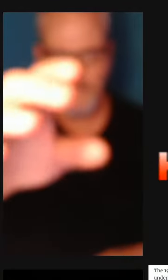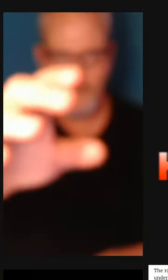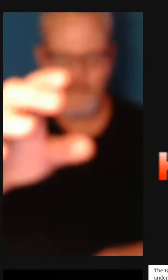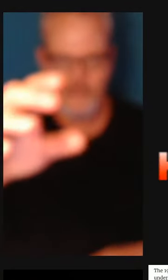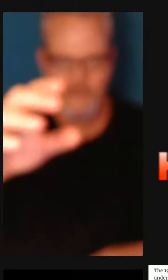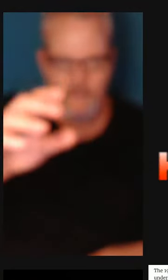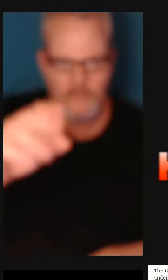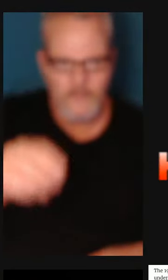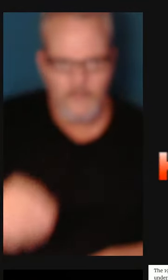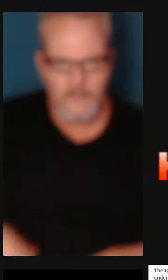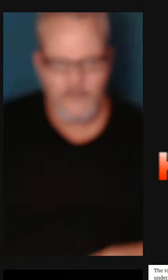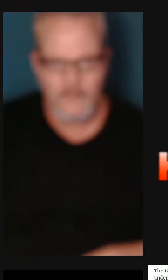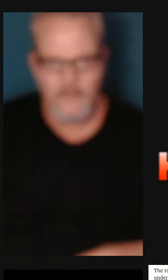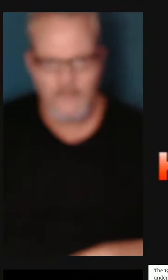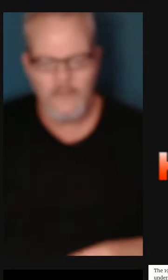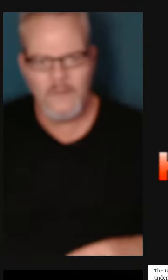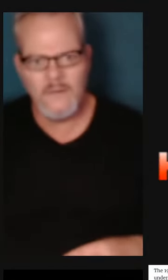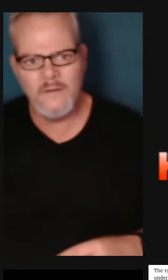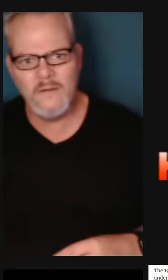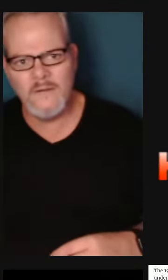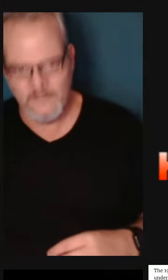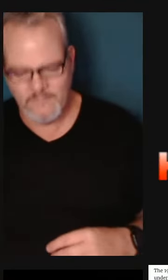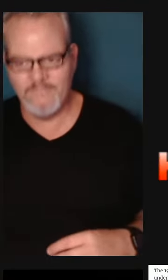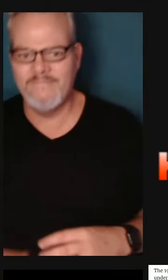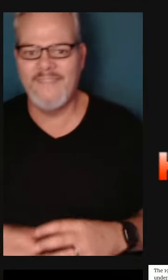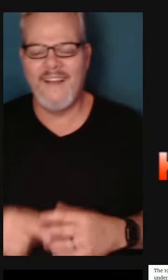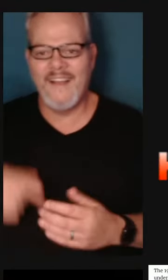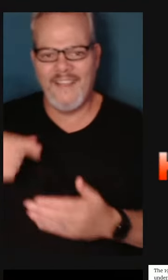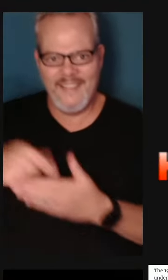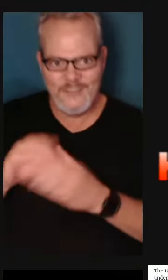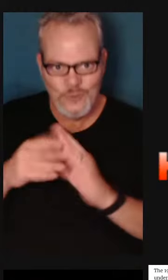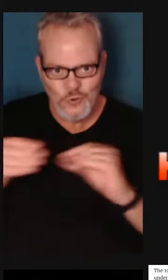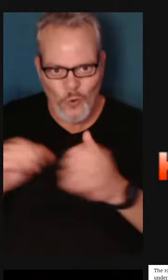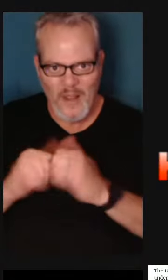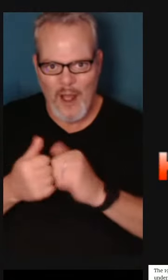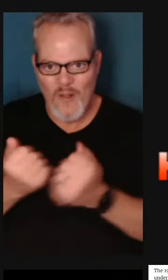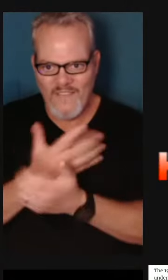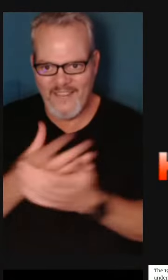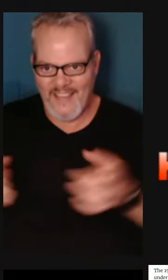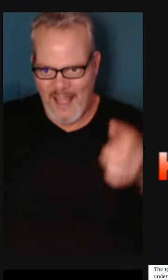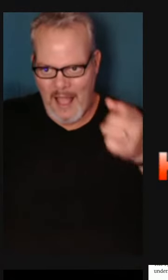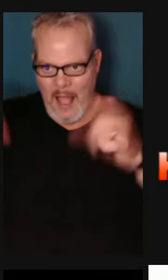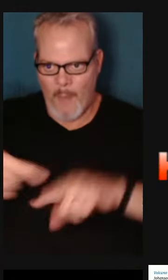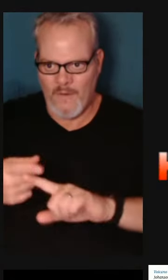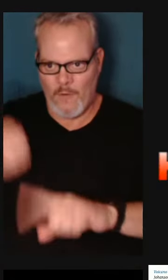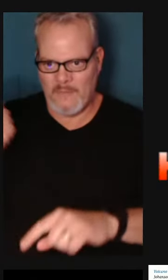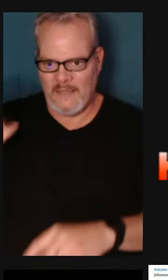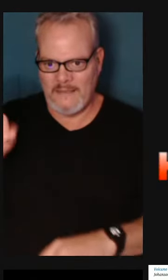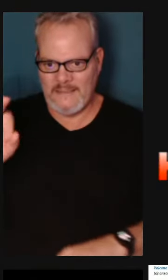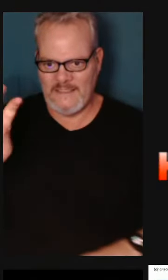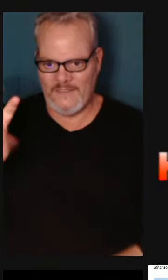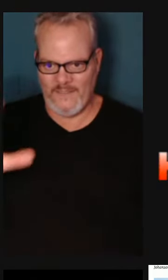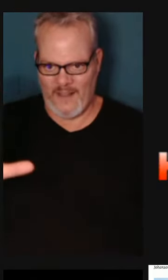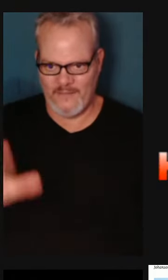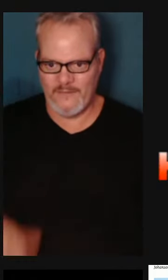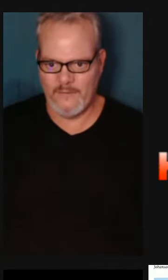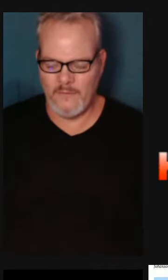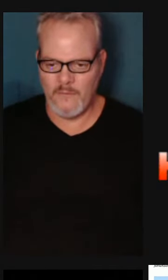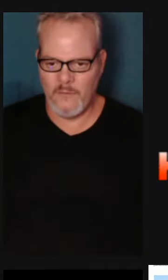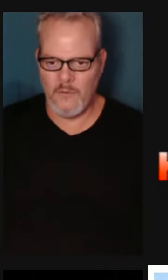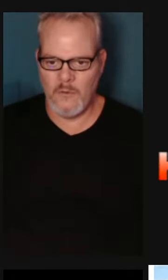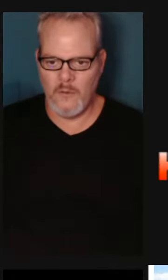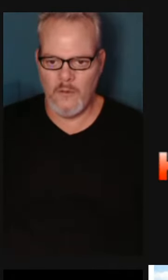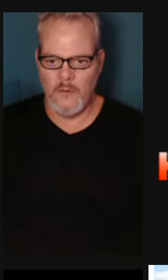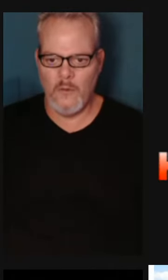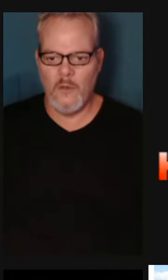debate came to be. Really began with this earthquake in 1975. So we're going to look at this in several different ways. We'll start off